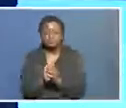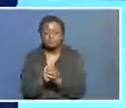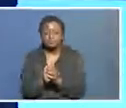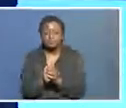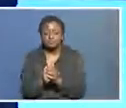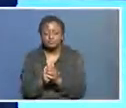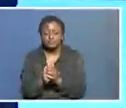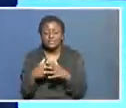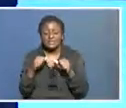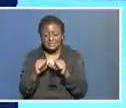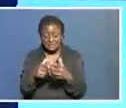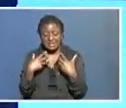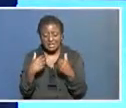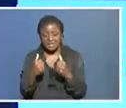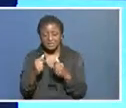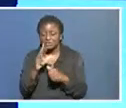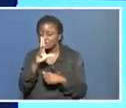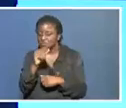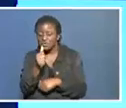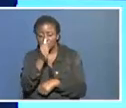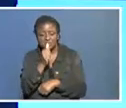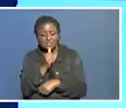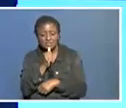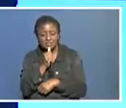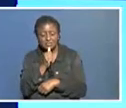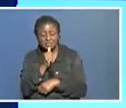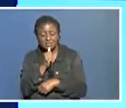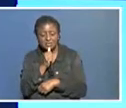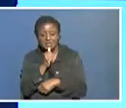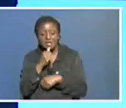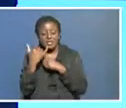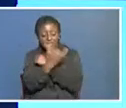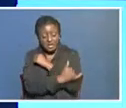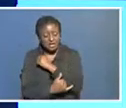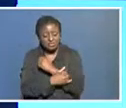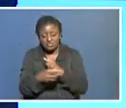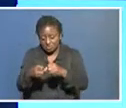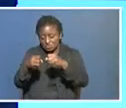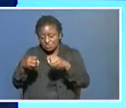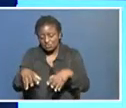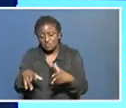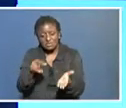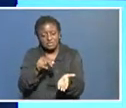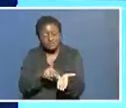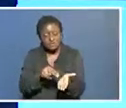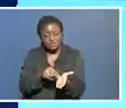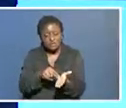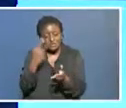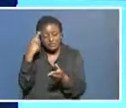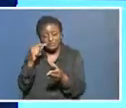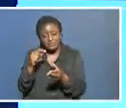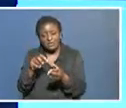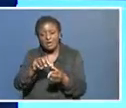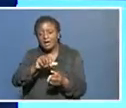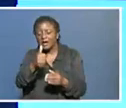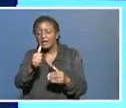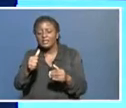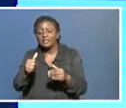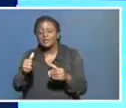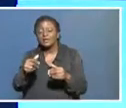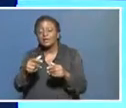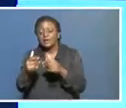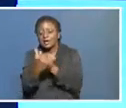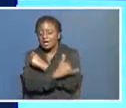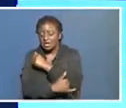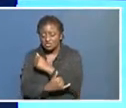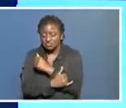on health news this evening, no secret the country has been losing nurses for more greener pastures abroad. Public Hospitals